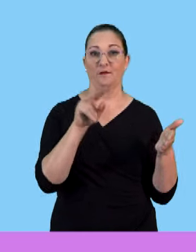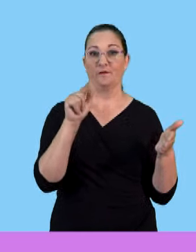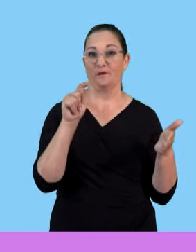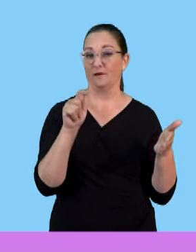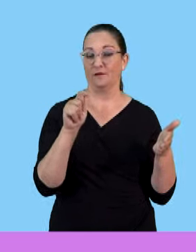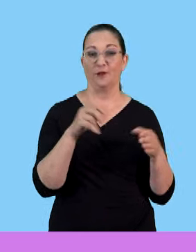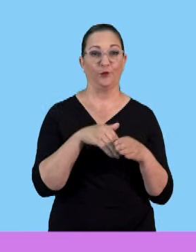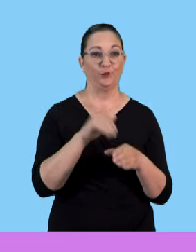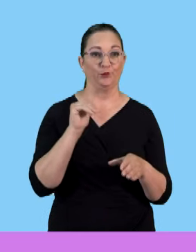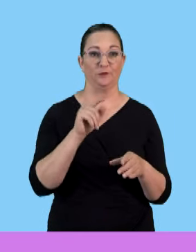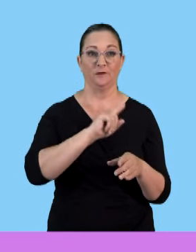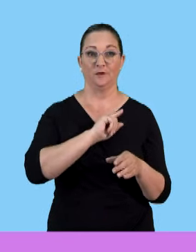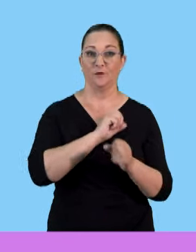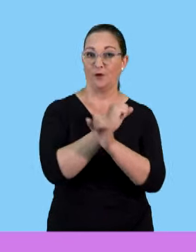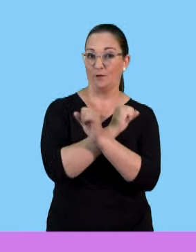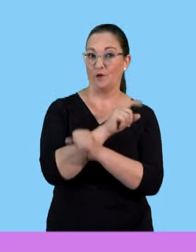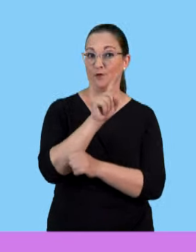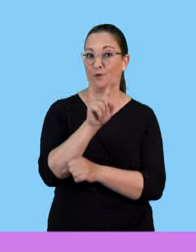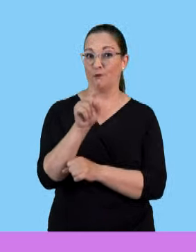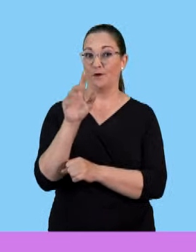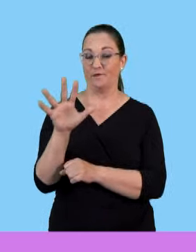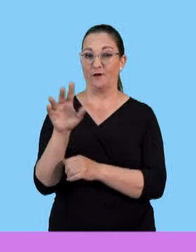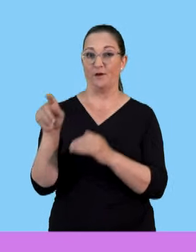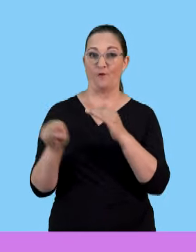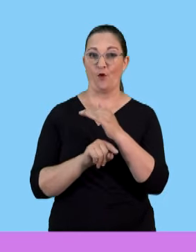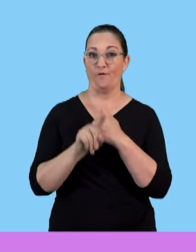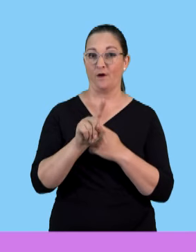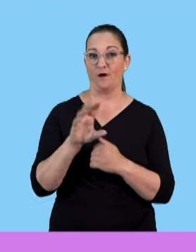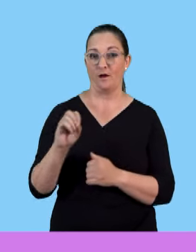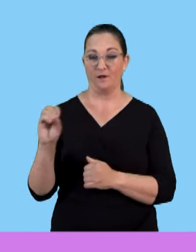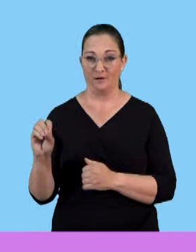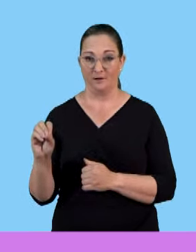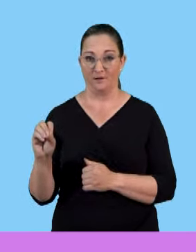exclusive. So it simply means take your answer, multiply it by